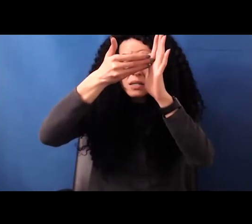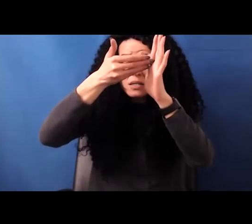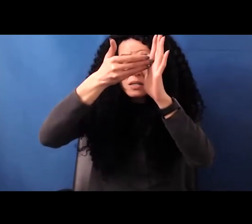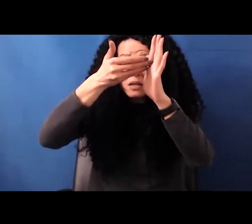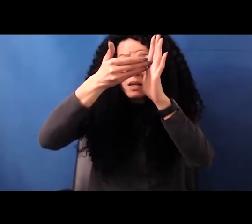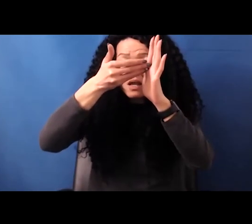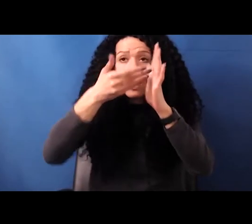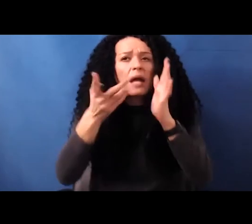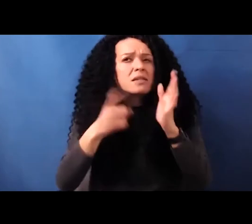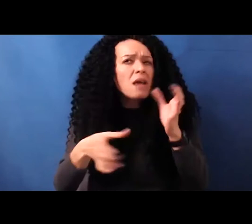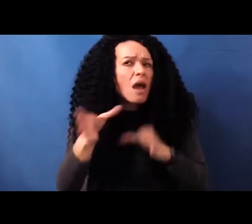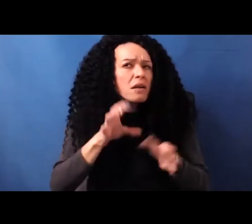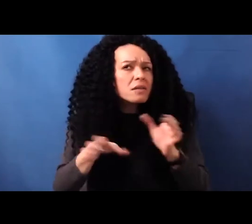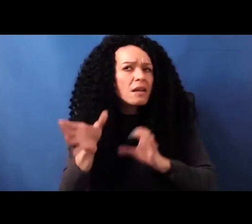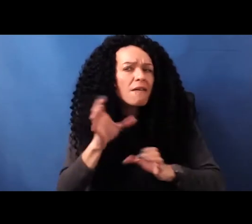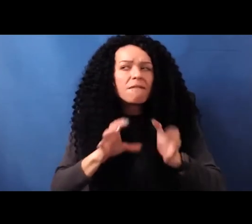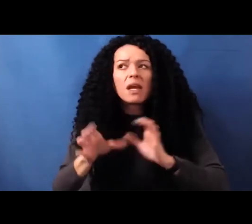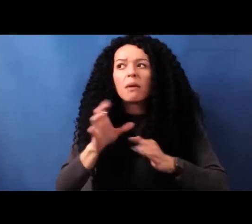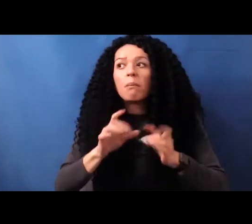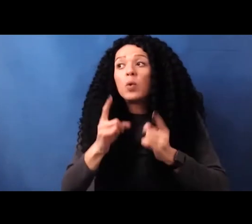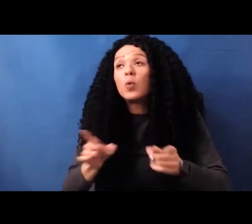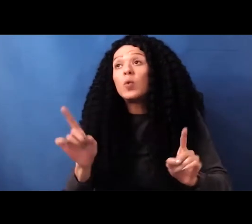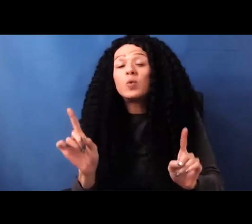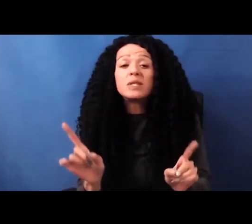Elaborate and scientific